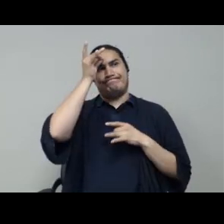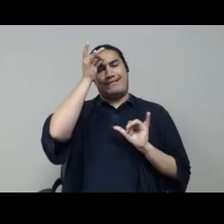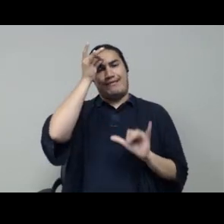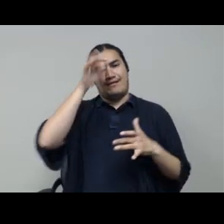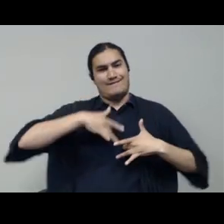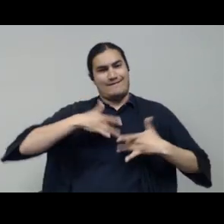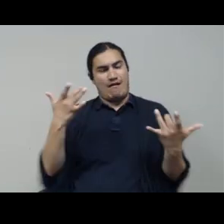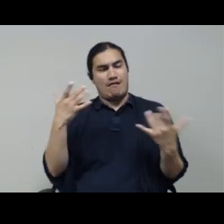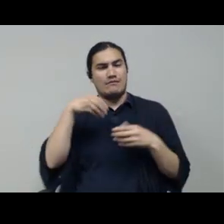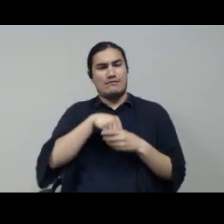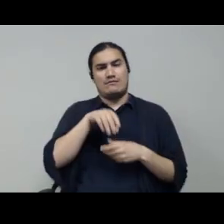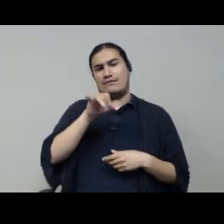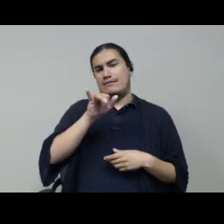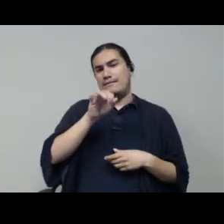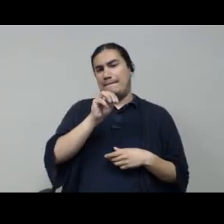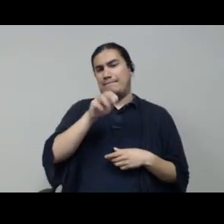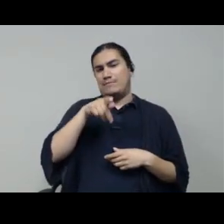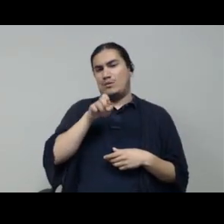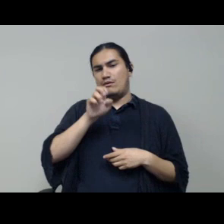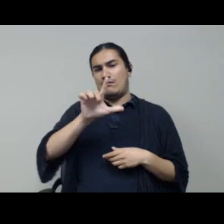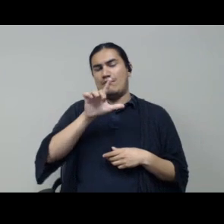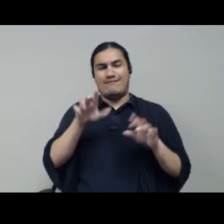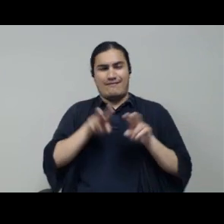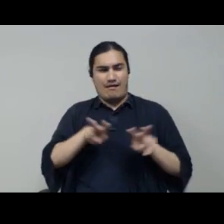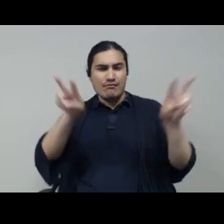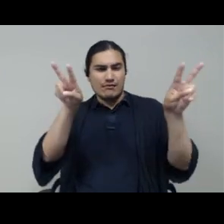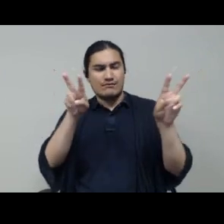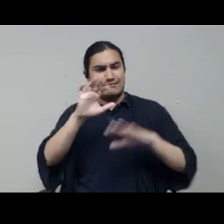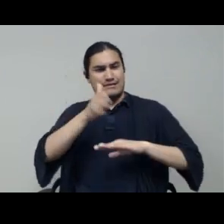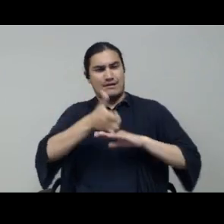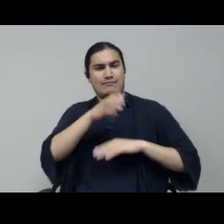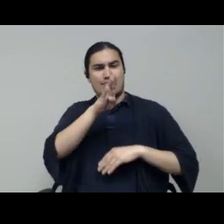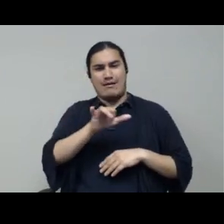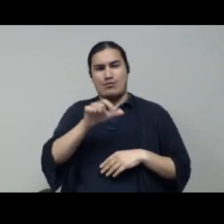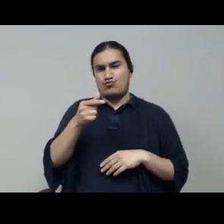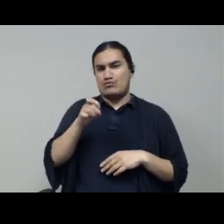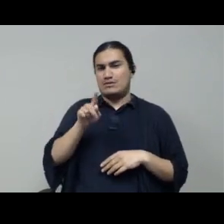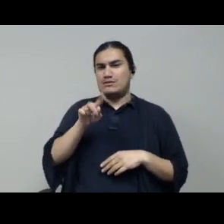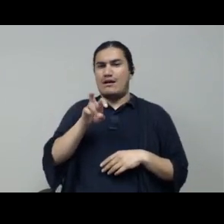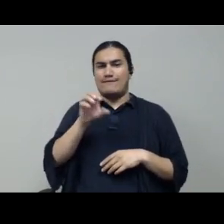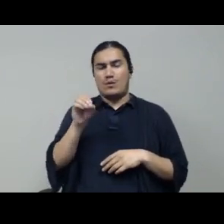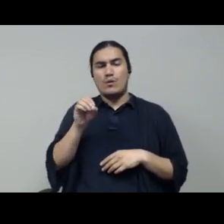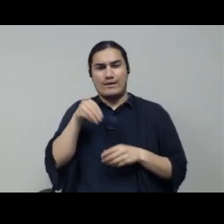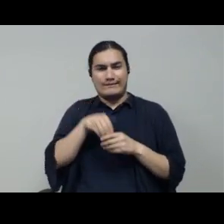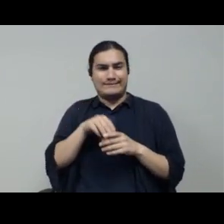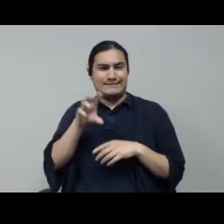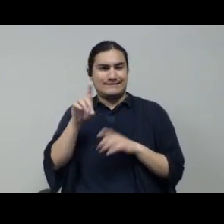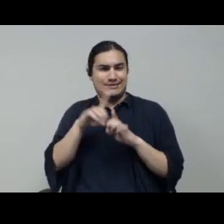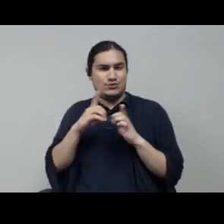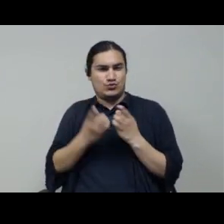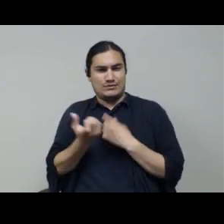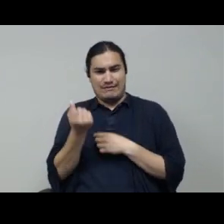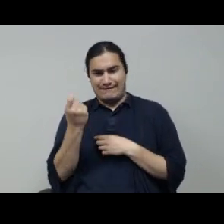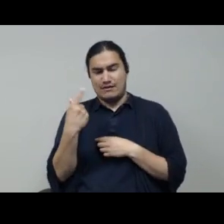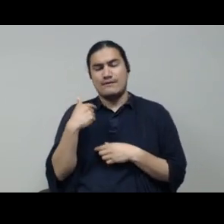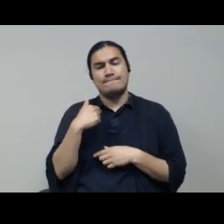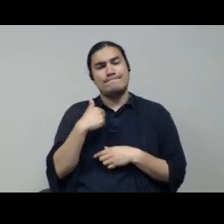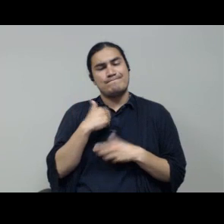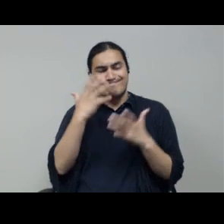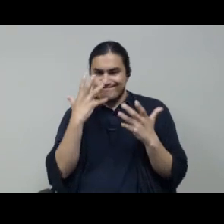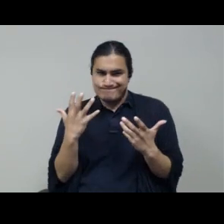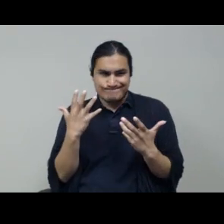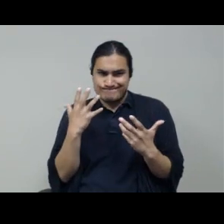in Imperial Valley that was organized by Gustavo Dyer in District 11. I wasn't, unfortunately, not